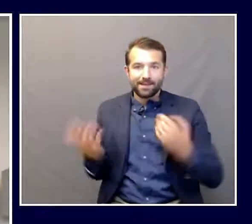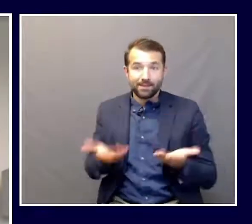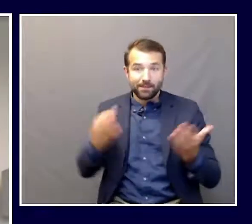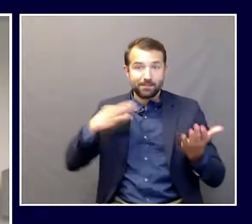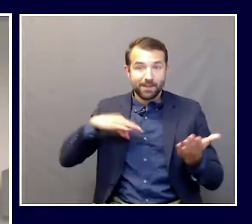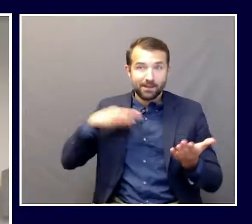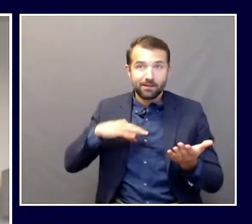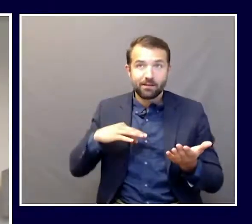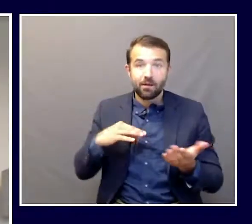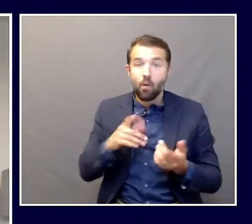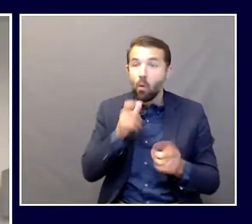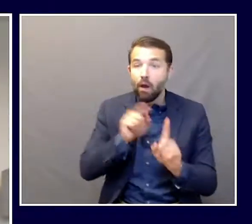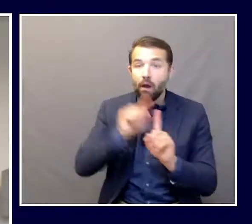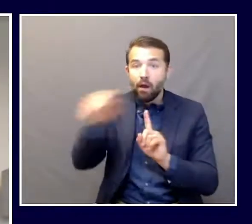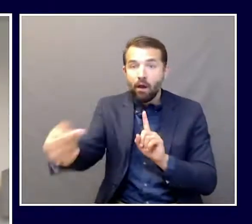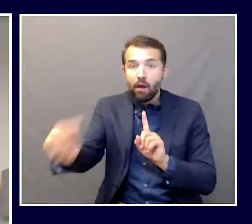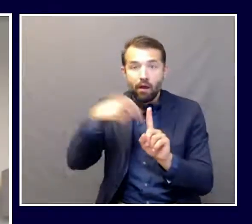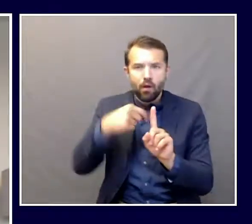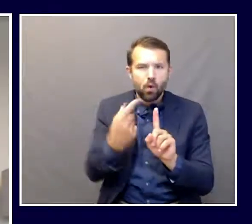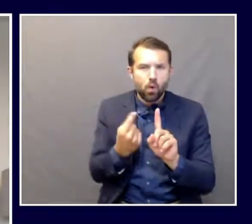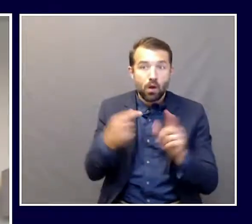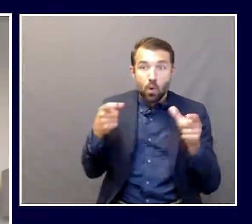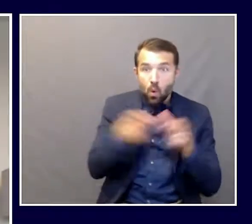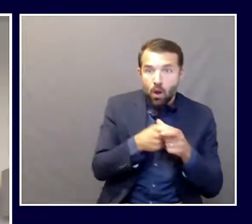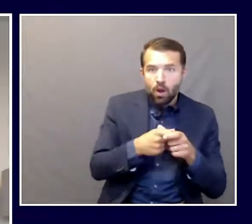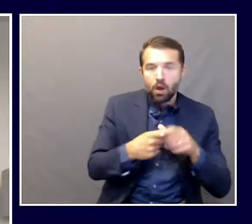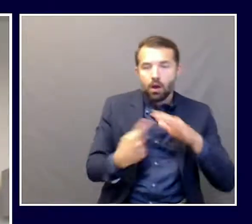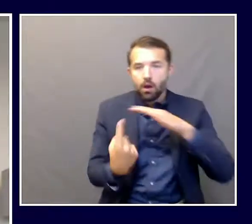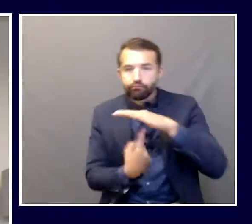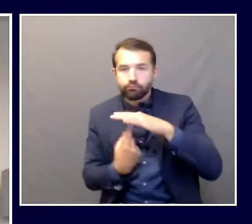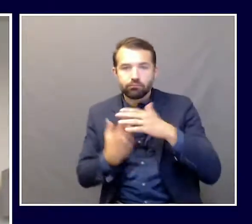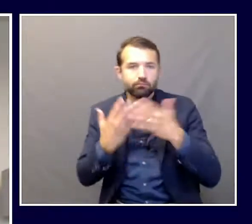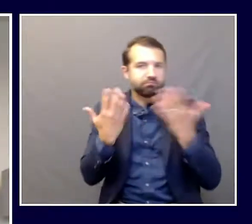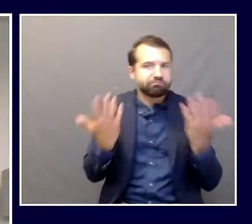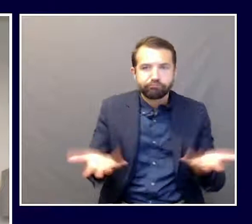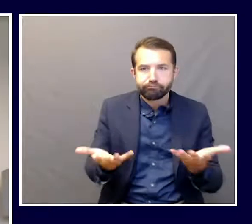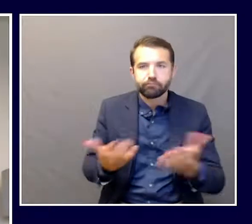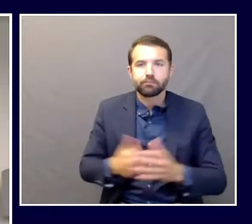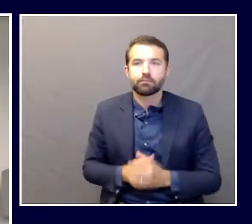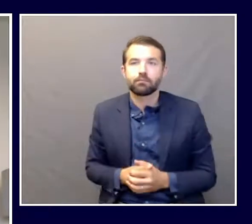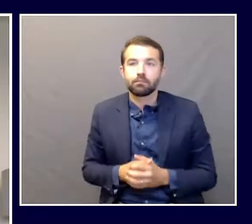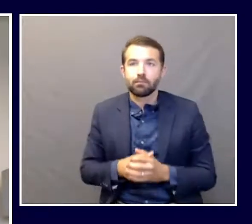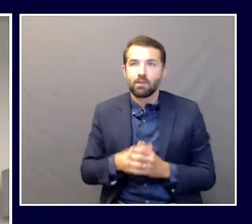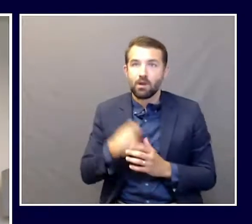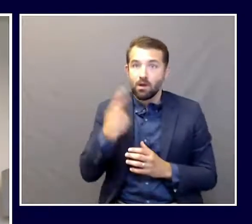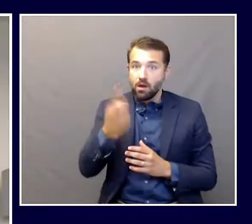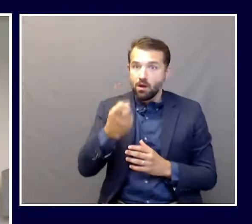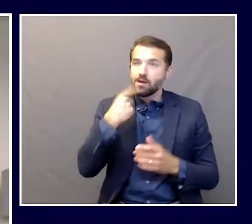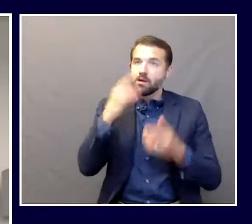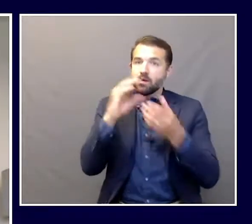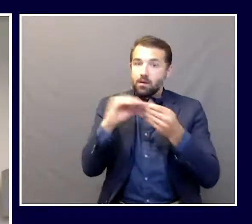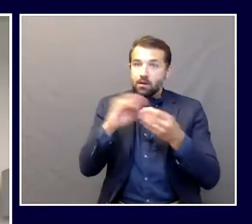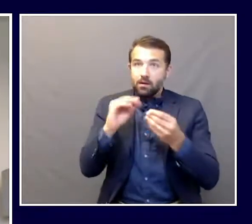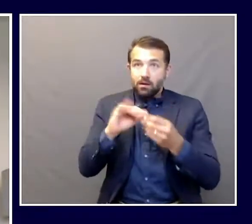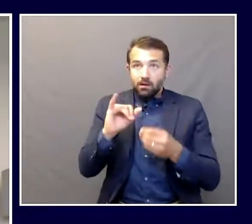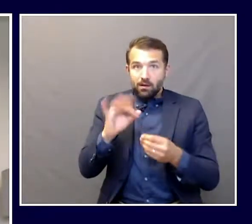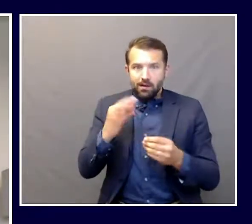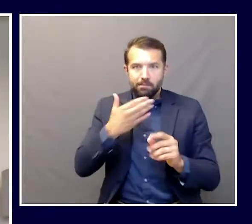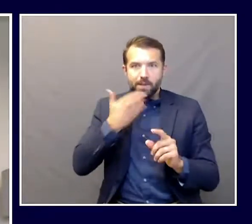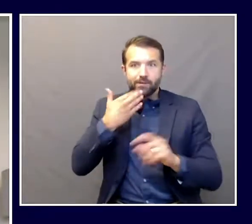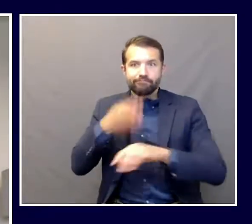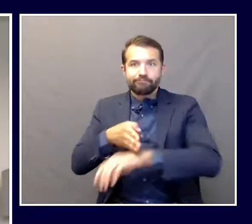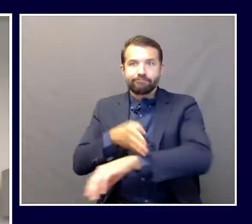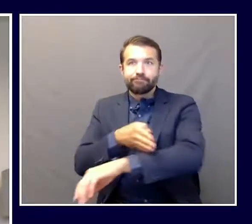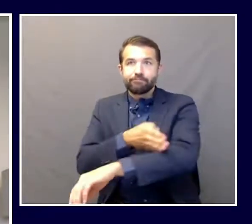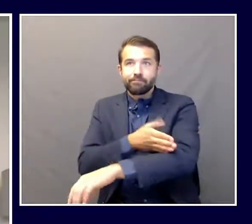said previously, if we notice some type of concerning trend, we might reinstate some of those different tactics. Is there any